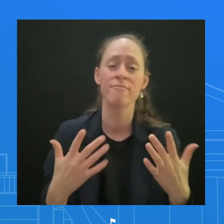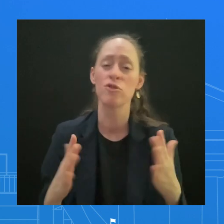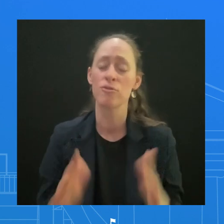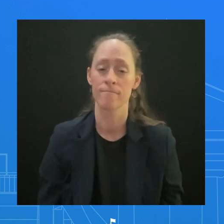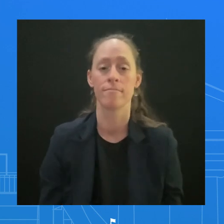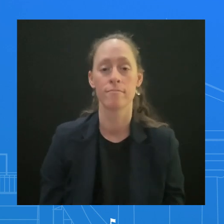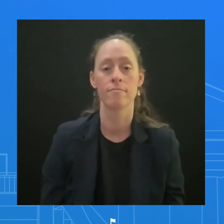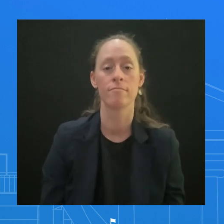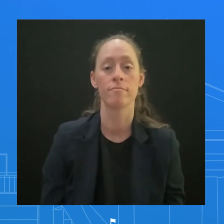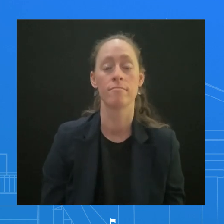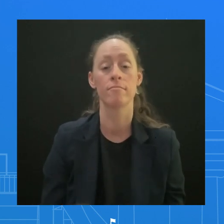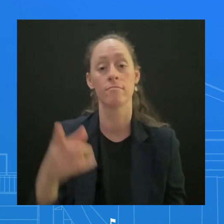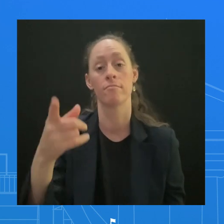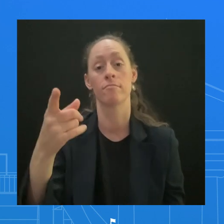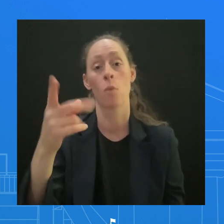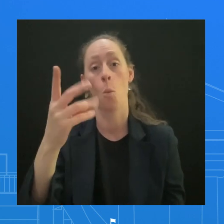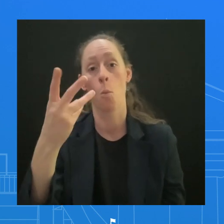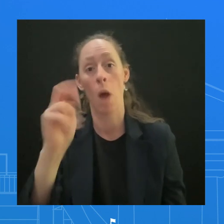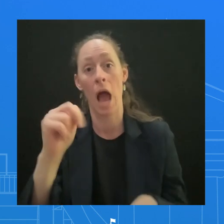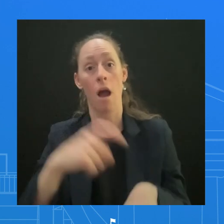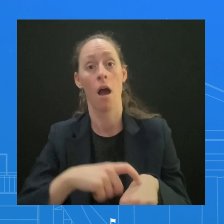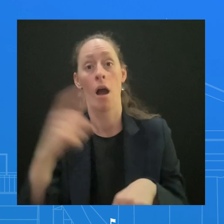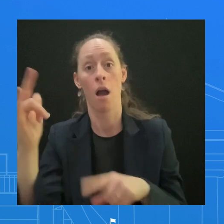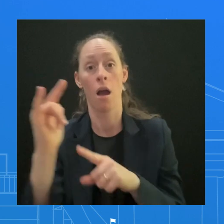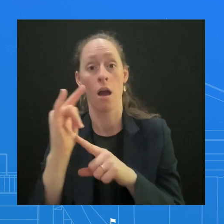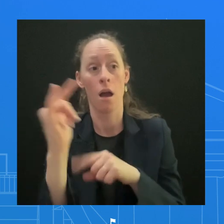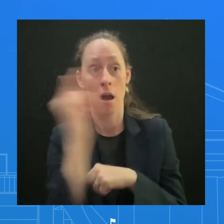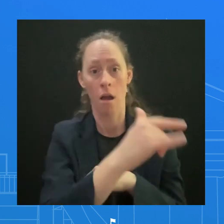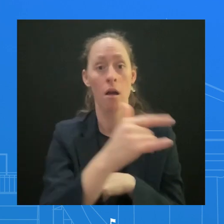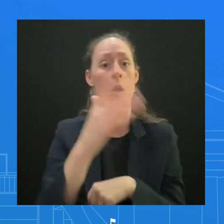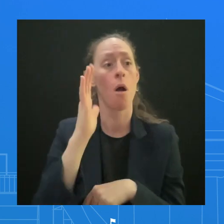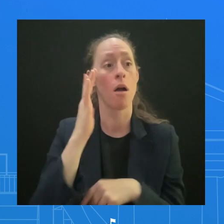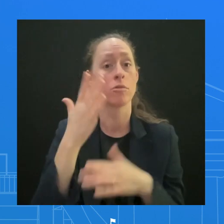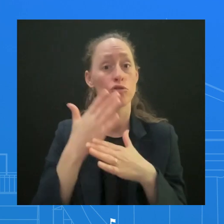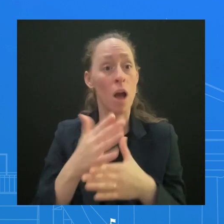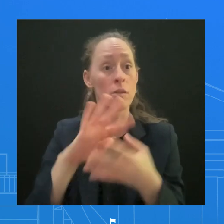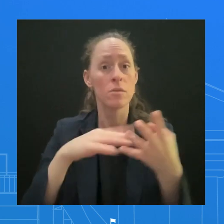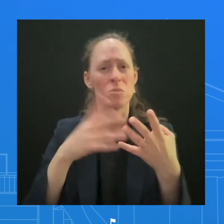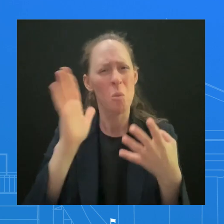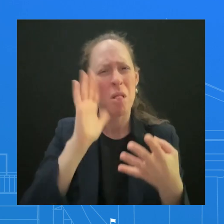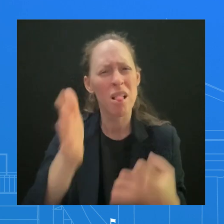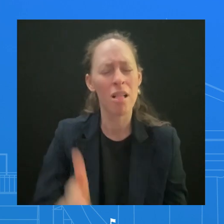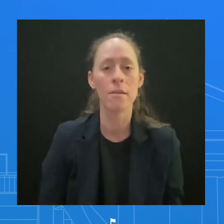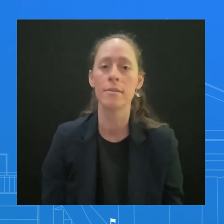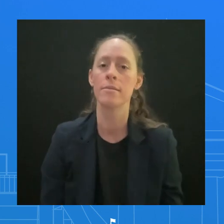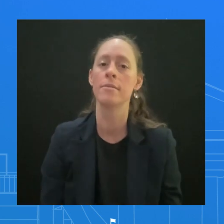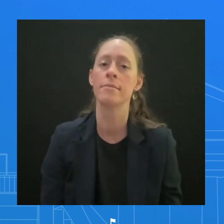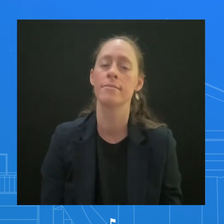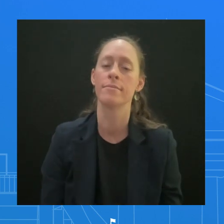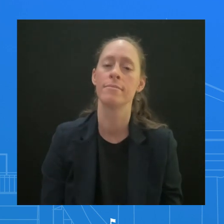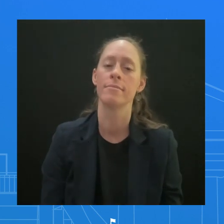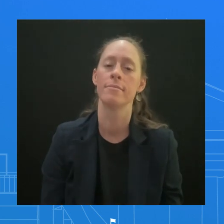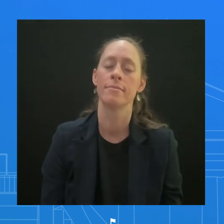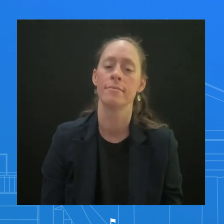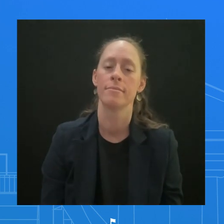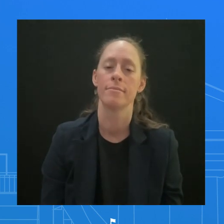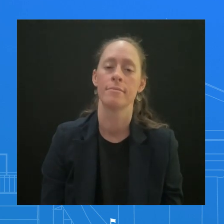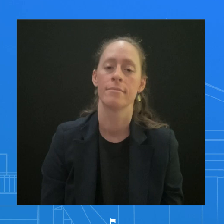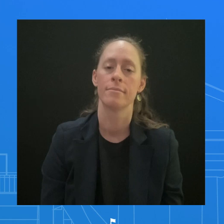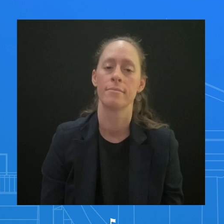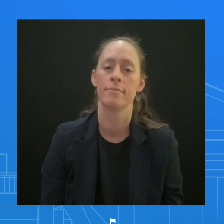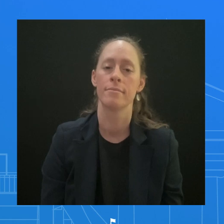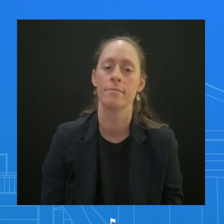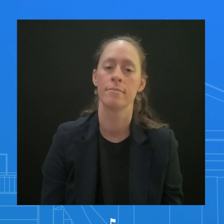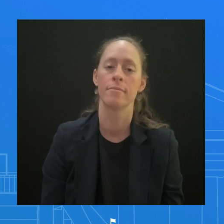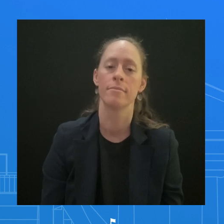some travel to talk to, then by goodness, we'll talk about it. Okay, and one more question on the Zaporizhia nuclear power plant.